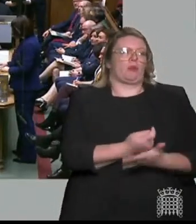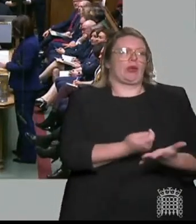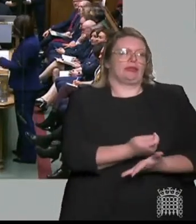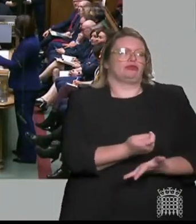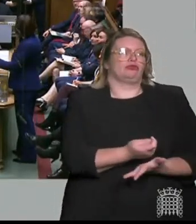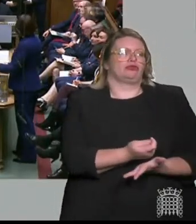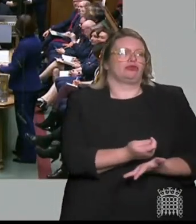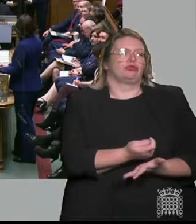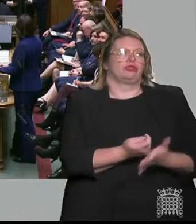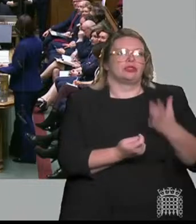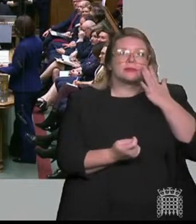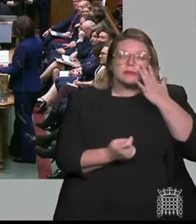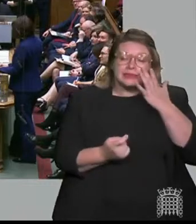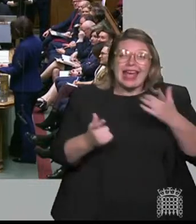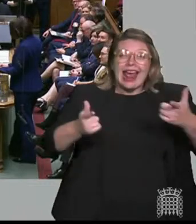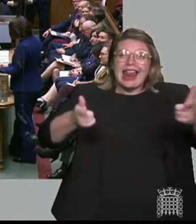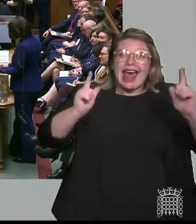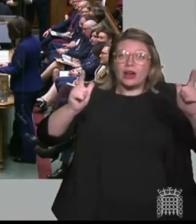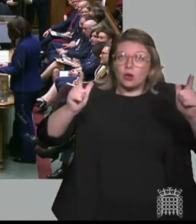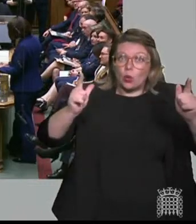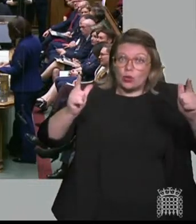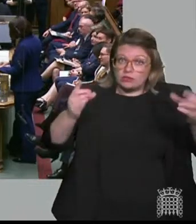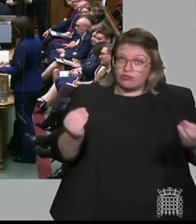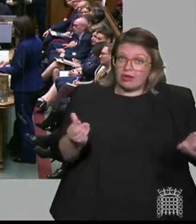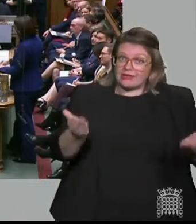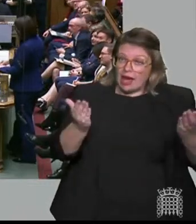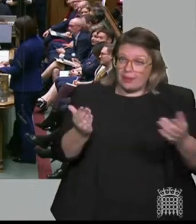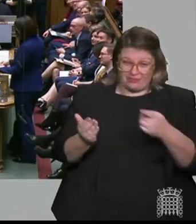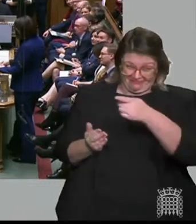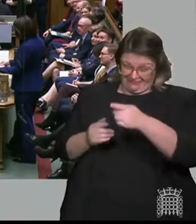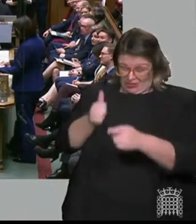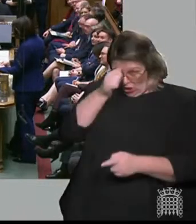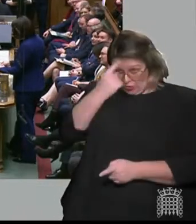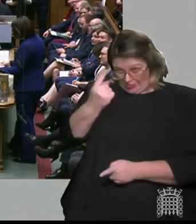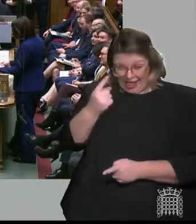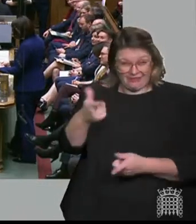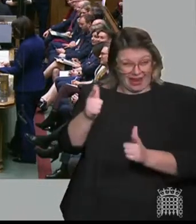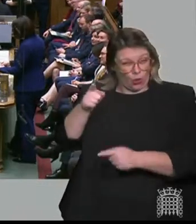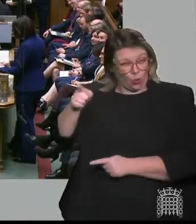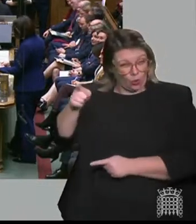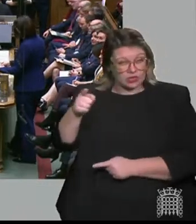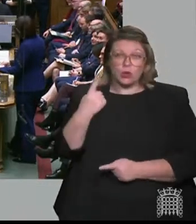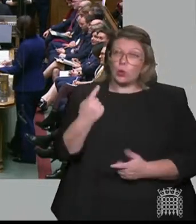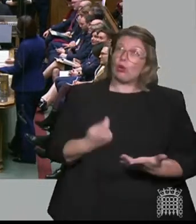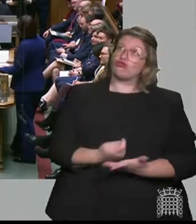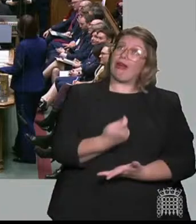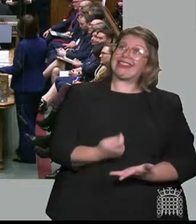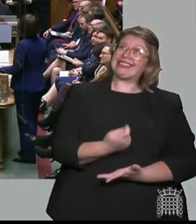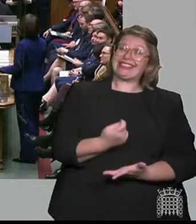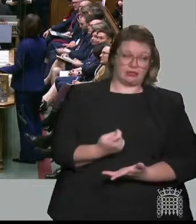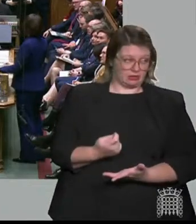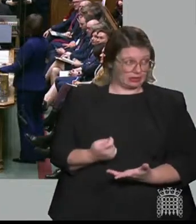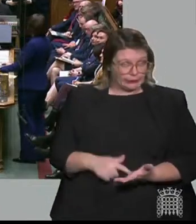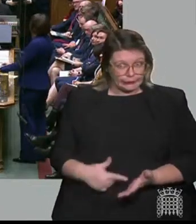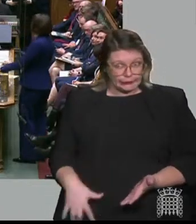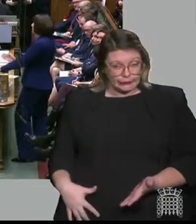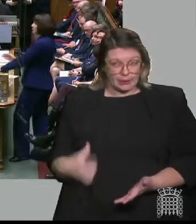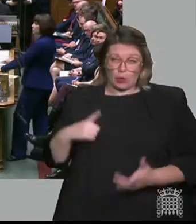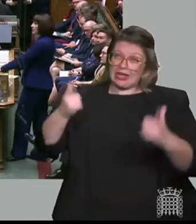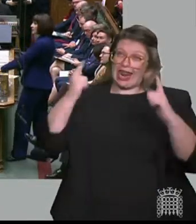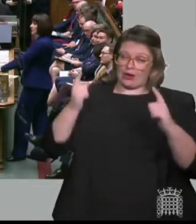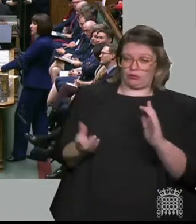for landlords, and the Chancellor knows something about that as well, renters are paying a high price too. The truth is, Mr